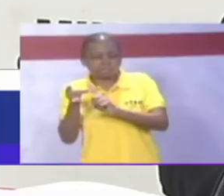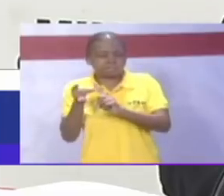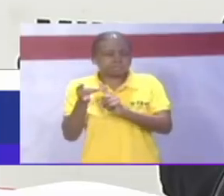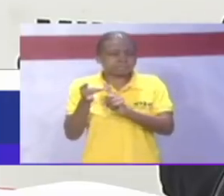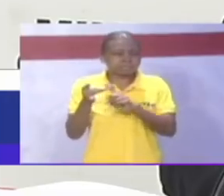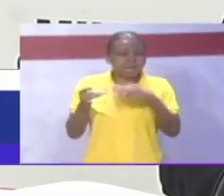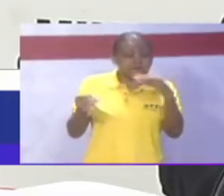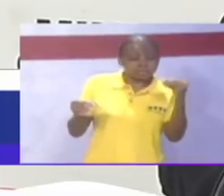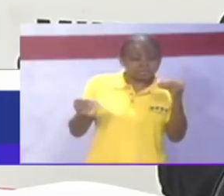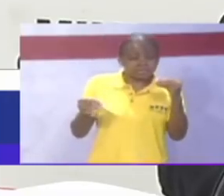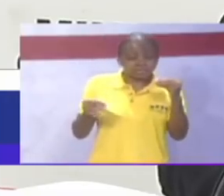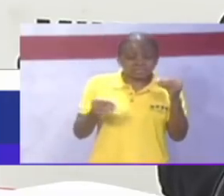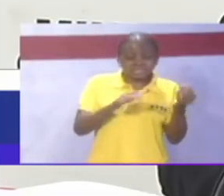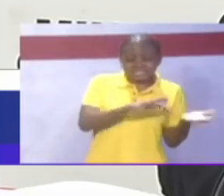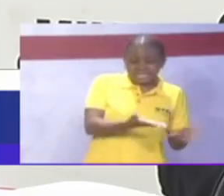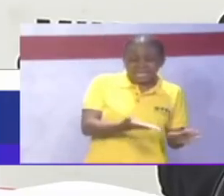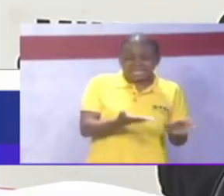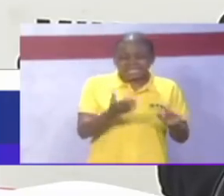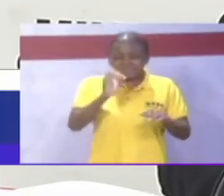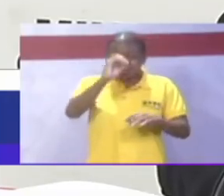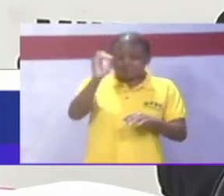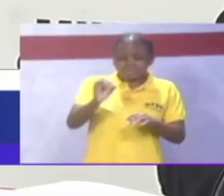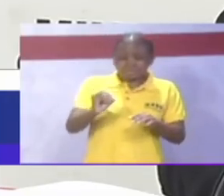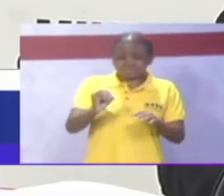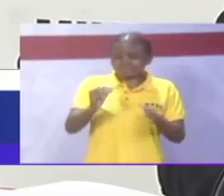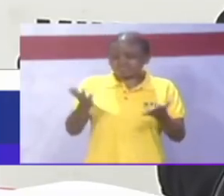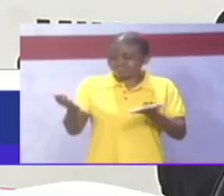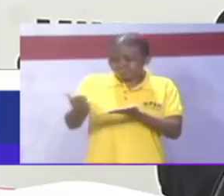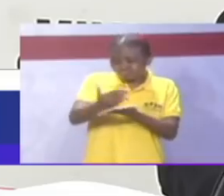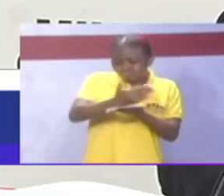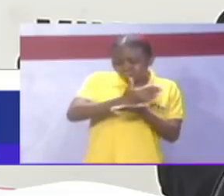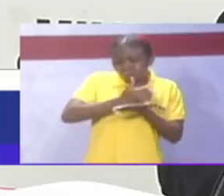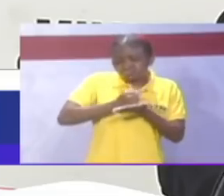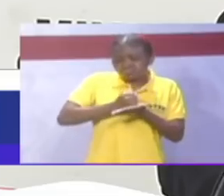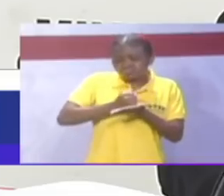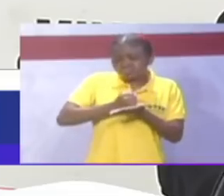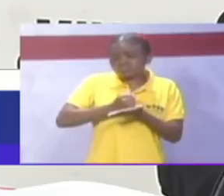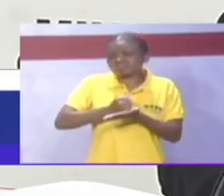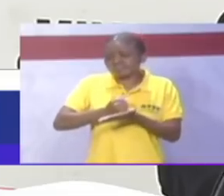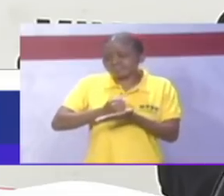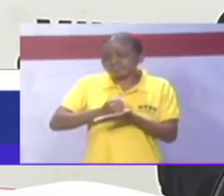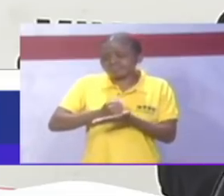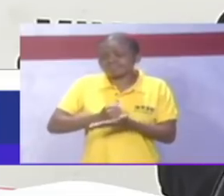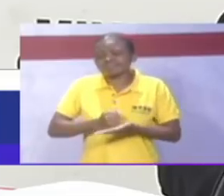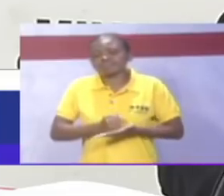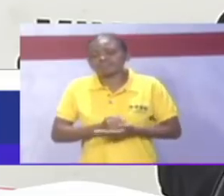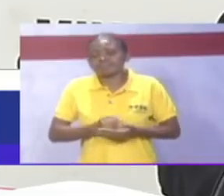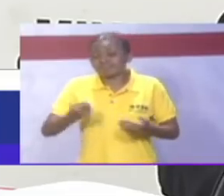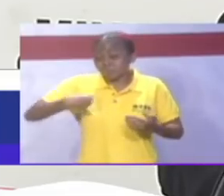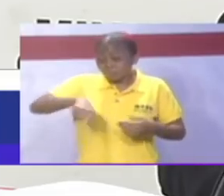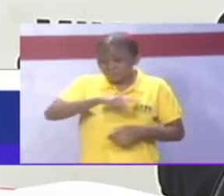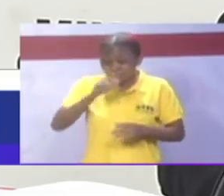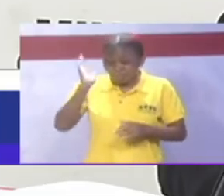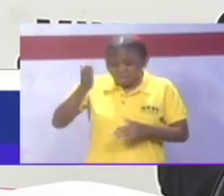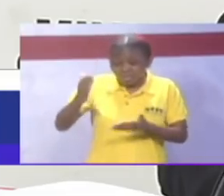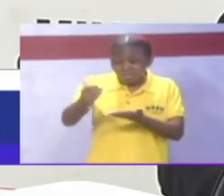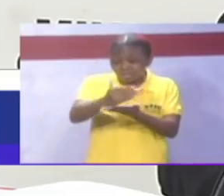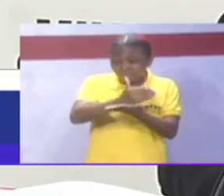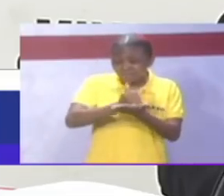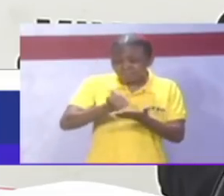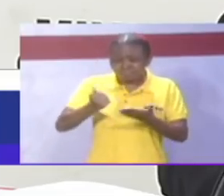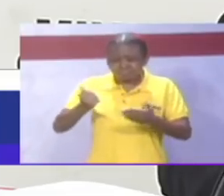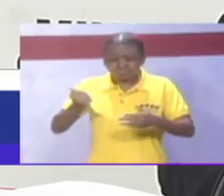for actually collecting data. So whereas we, for example, will collect data on any death